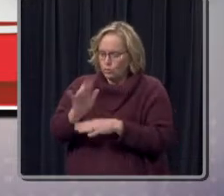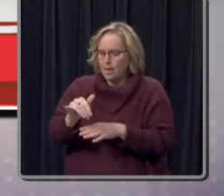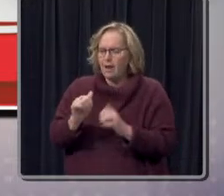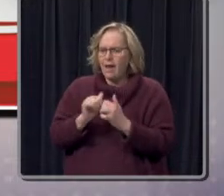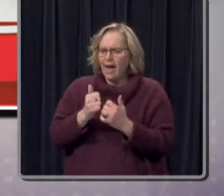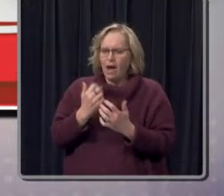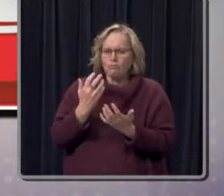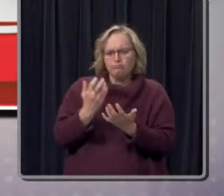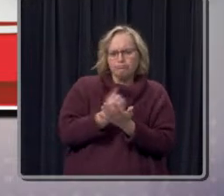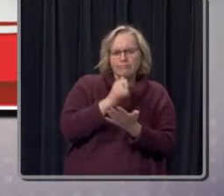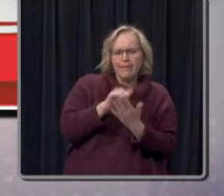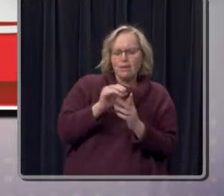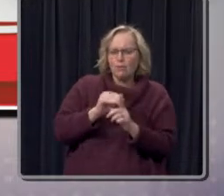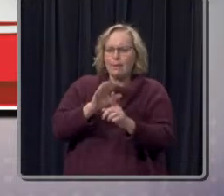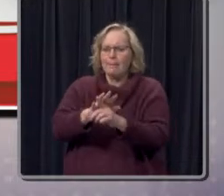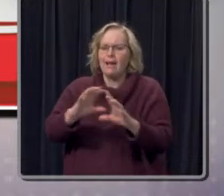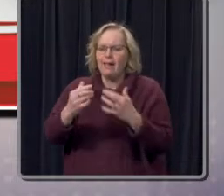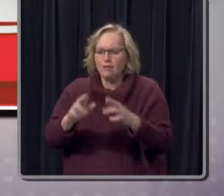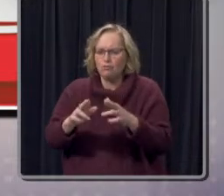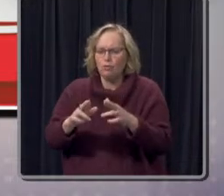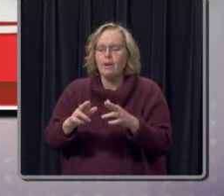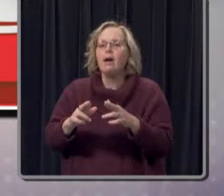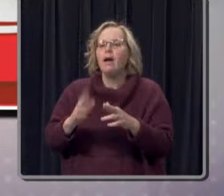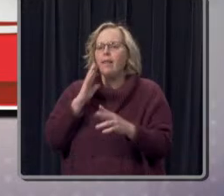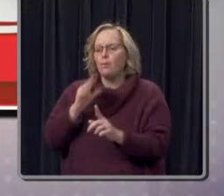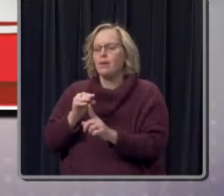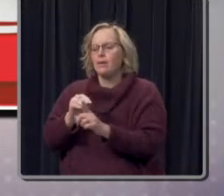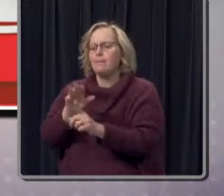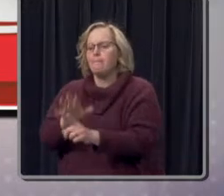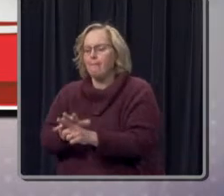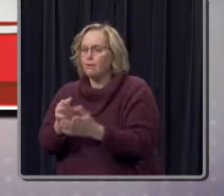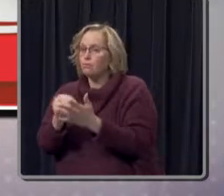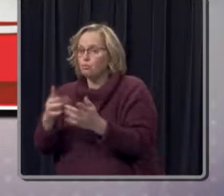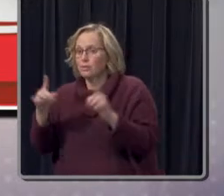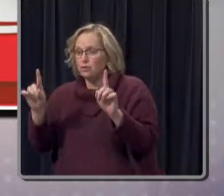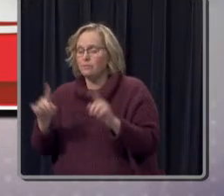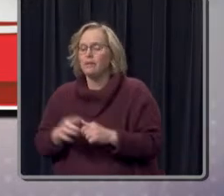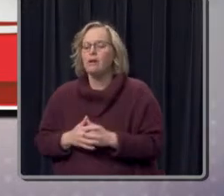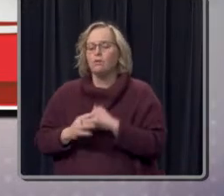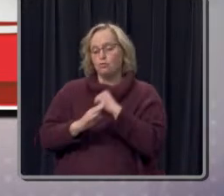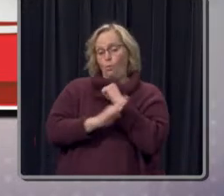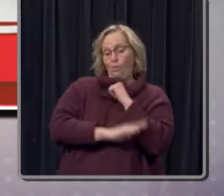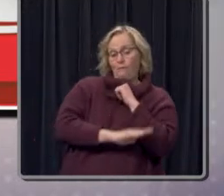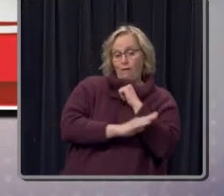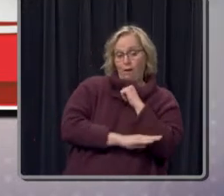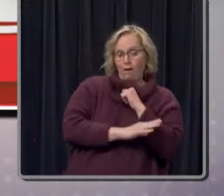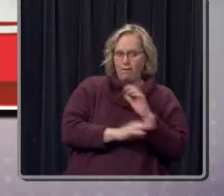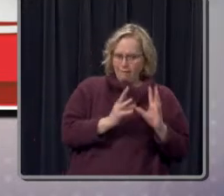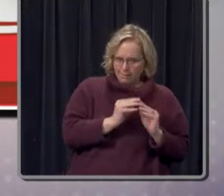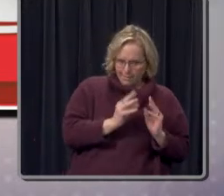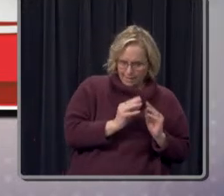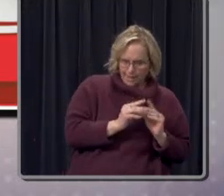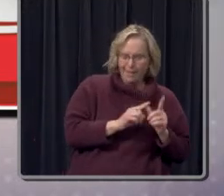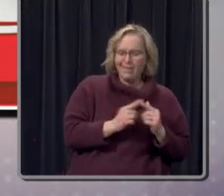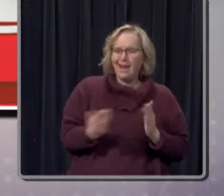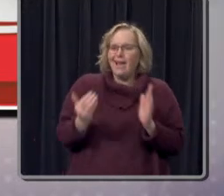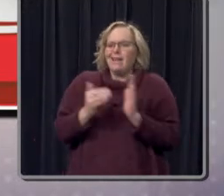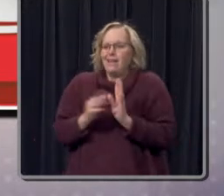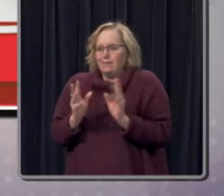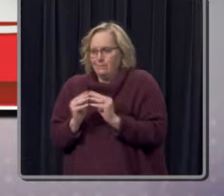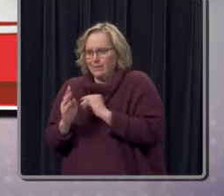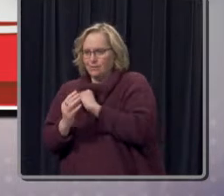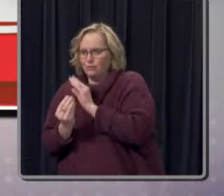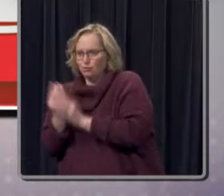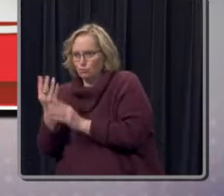classroom, which ultimately impacts the student achievement. And so we have that meeting in the fall, and then we turn around again in the spring. And so in the spring, it's all about where